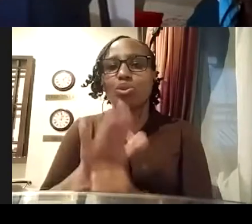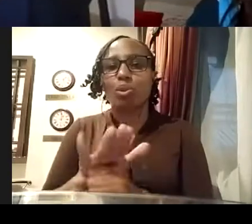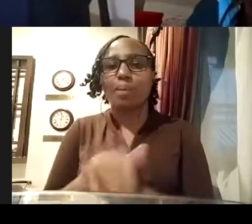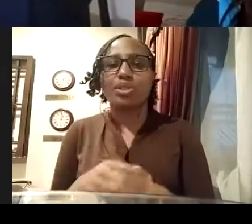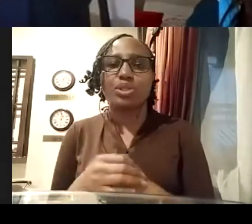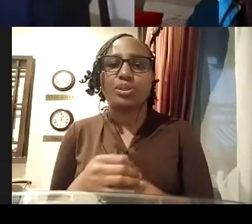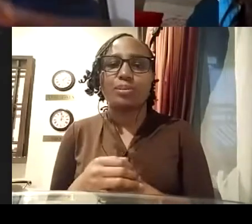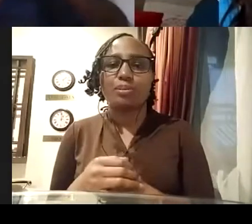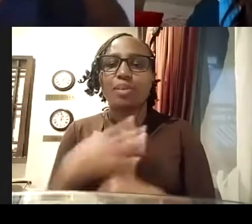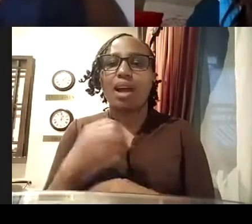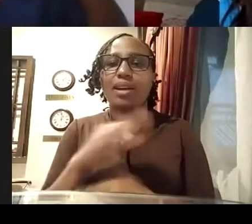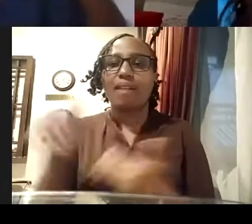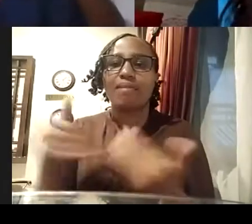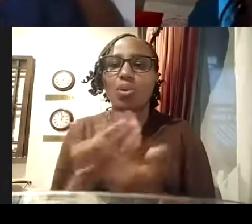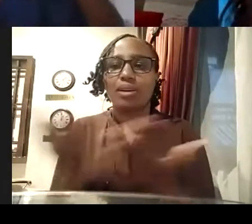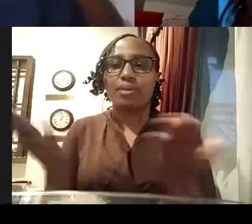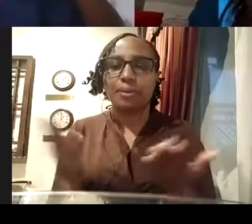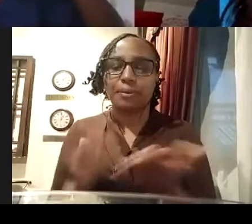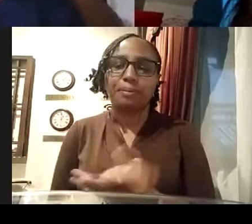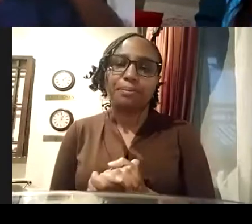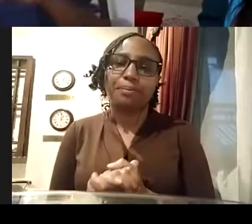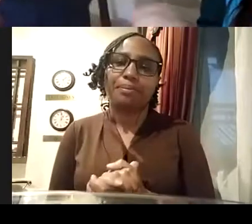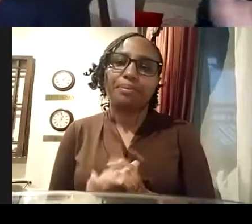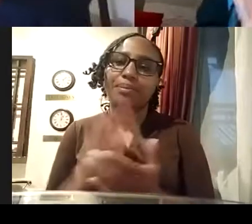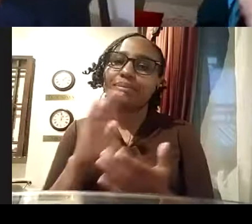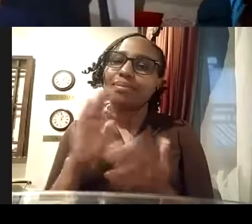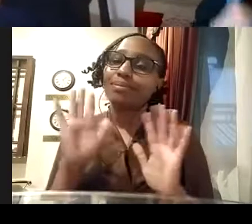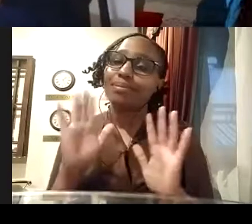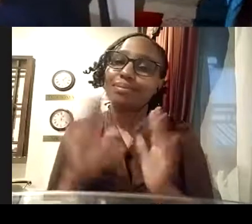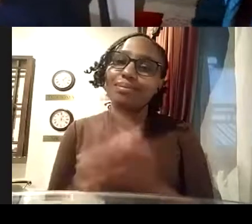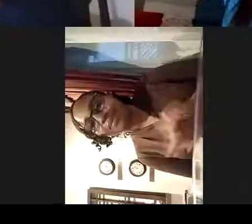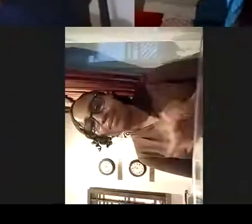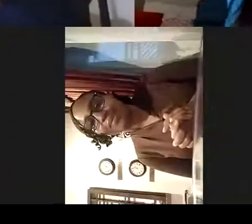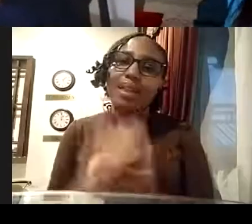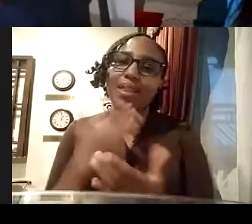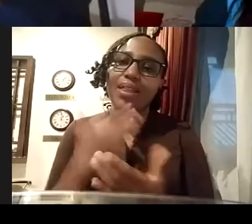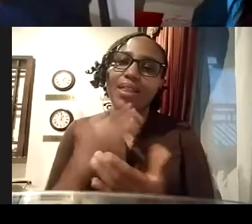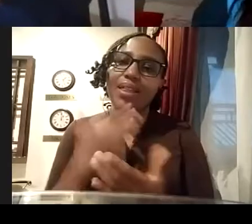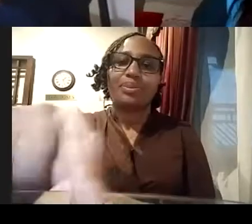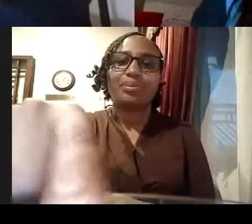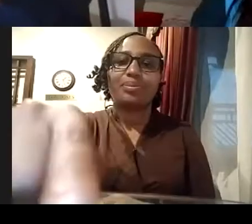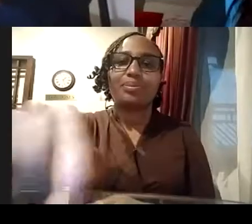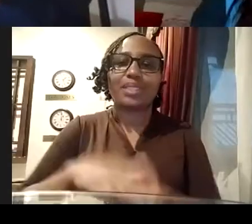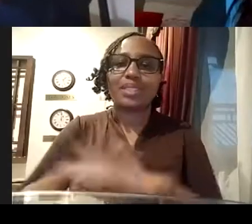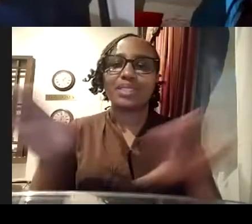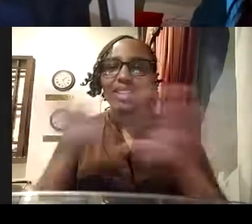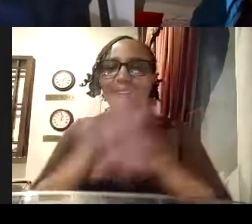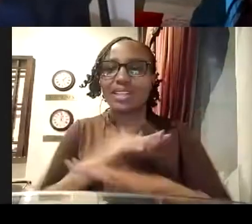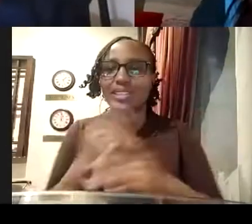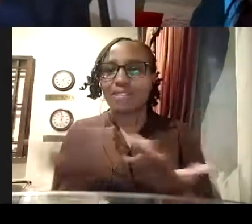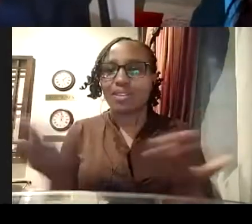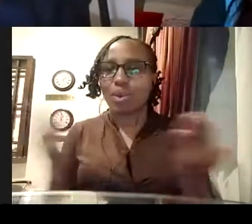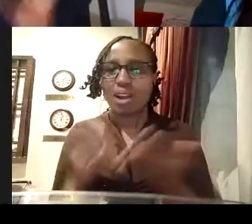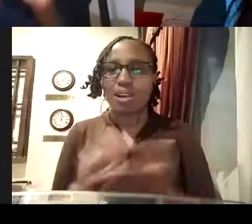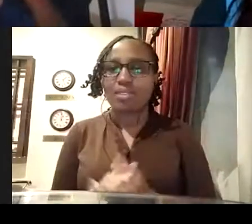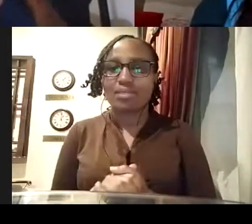everyone for coming. Yes, thank you. Good night, thank you, everybody. Wanjiru. Thank you, Wendy. You're